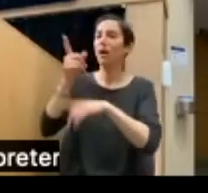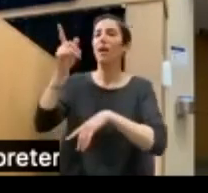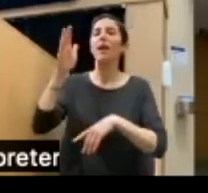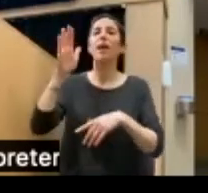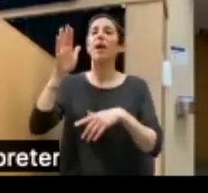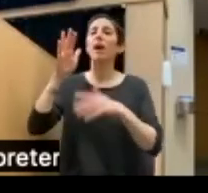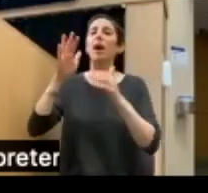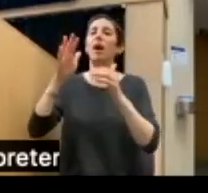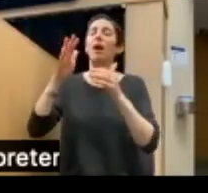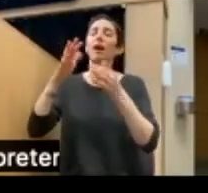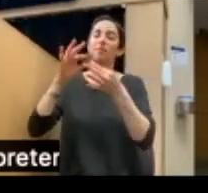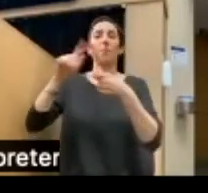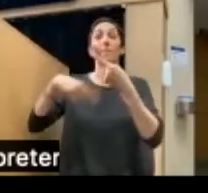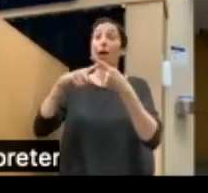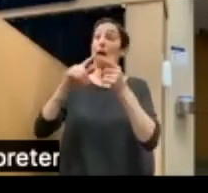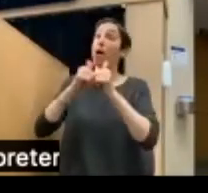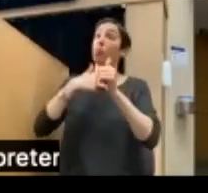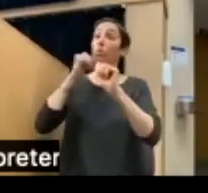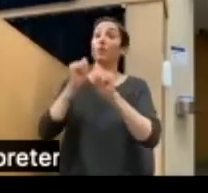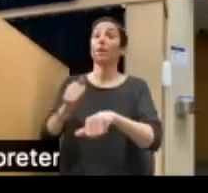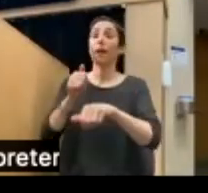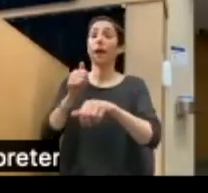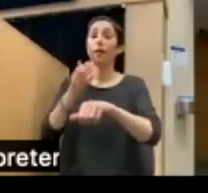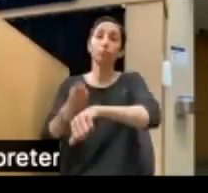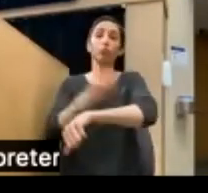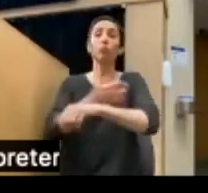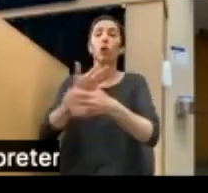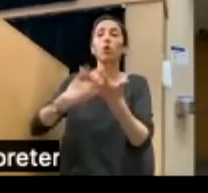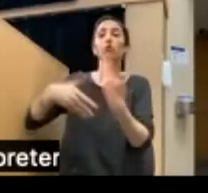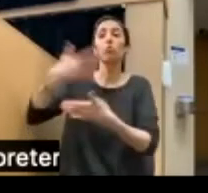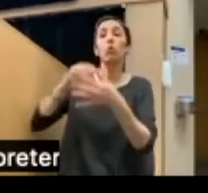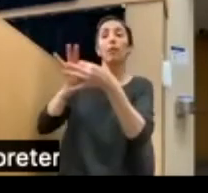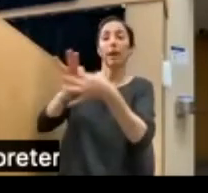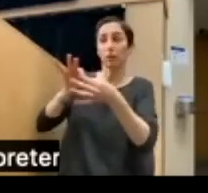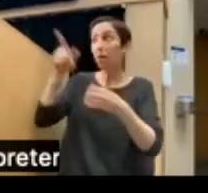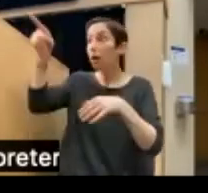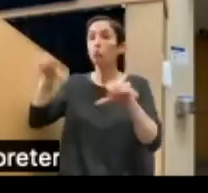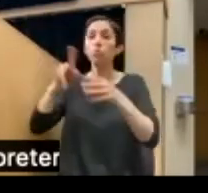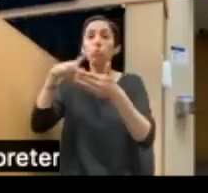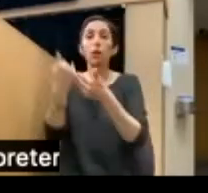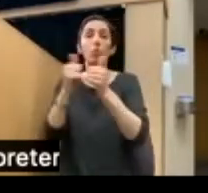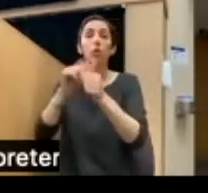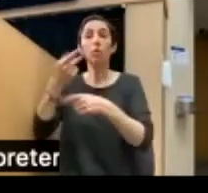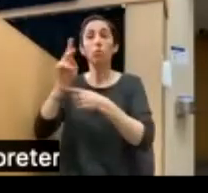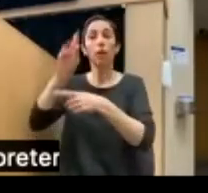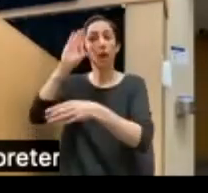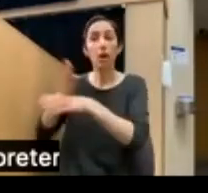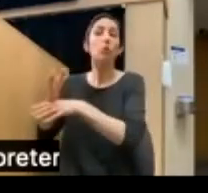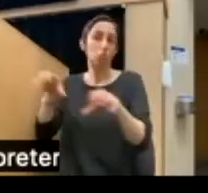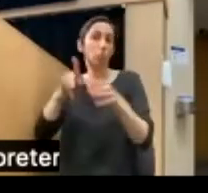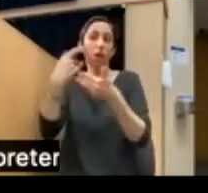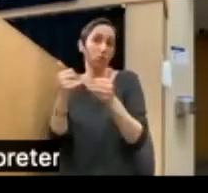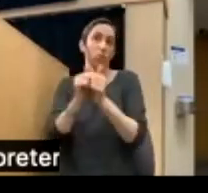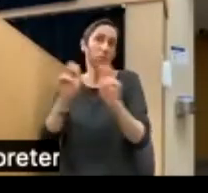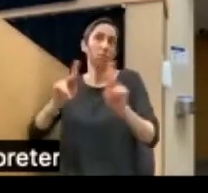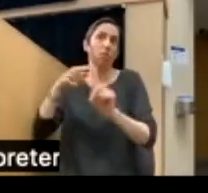social connection. So, you know, doing projects with people is one way to incorporate that. I mean,